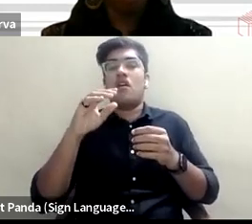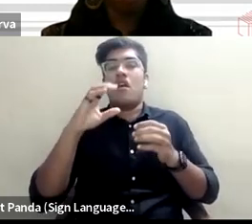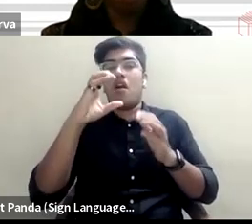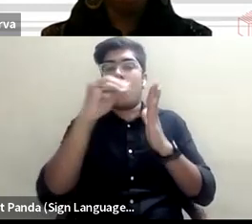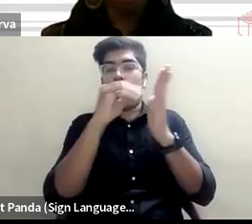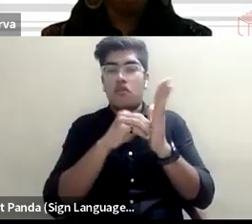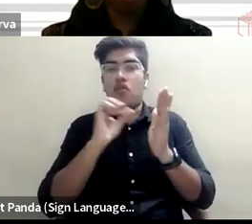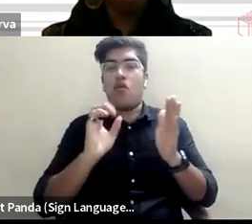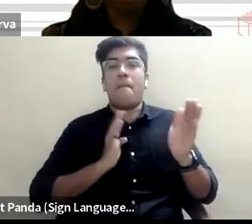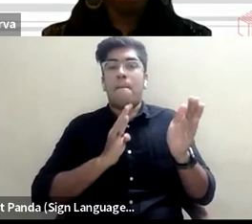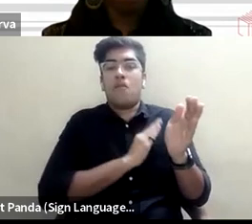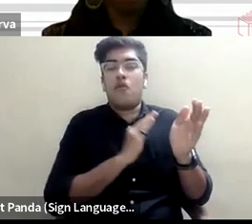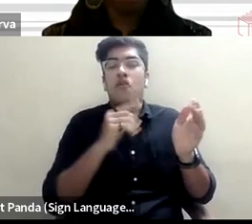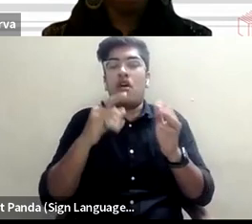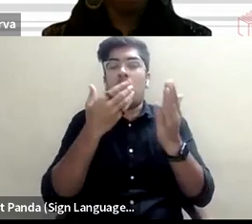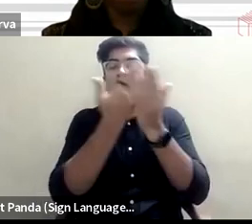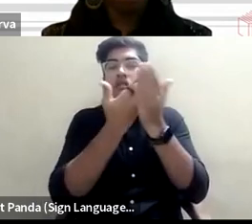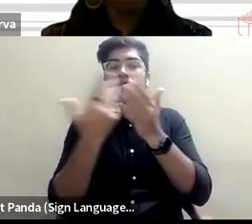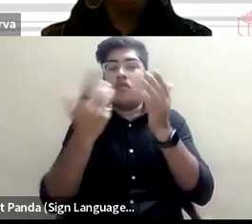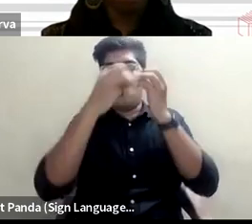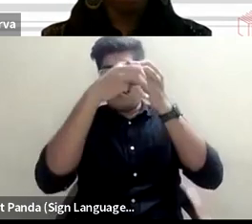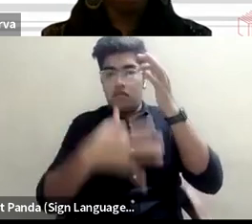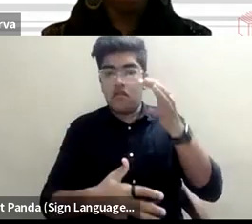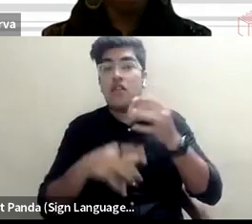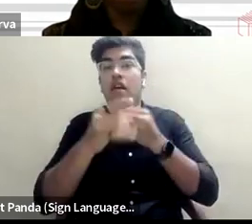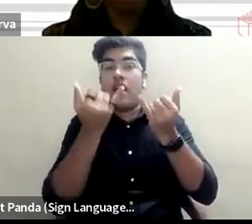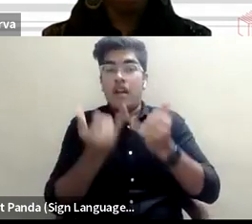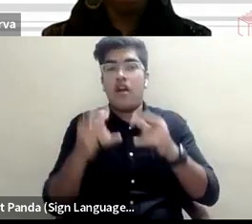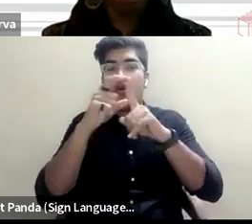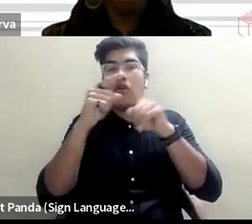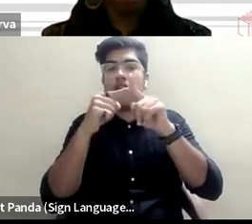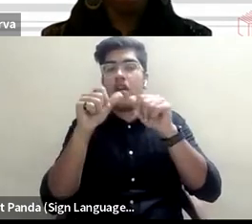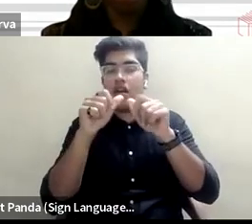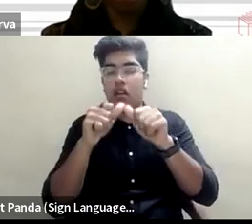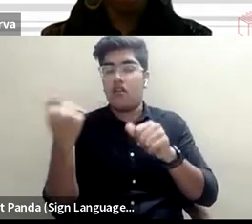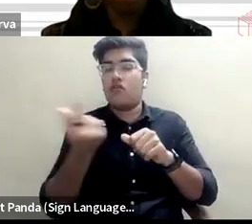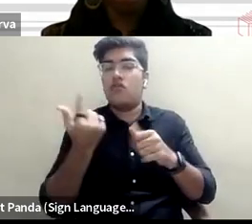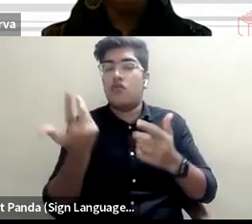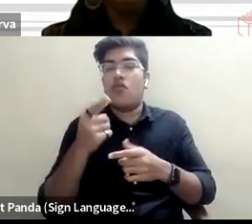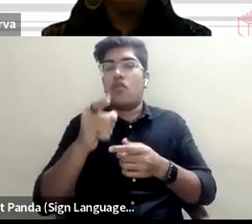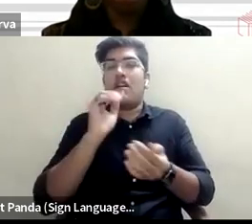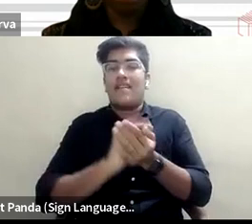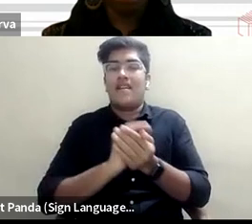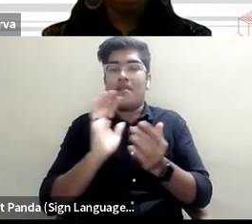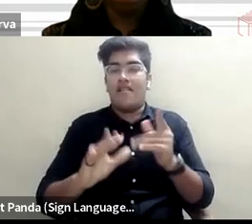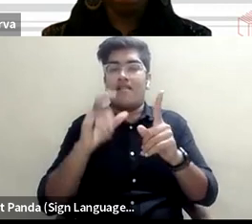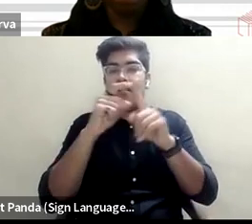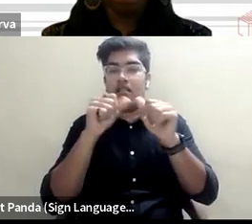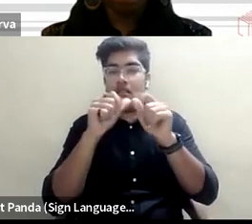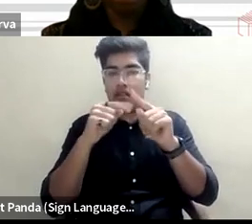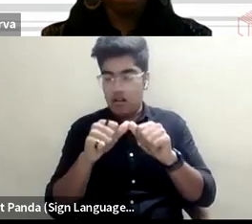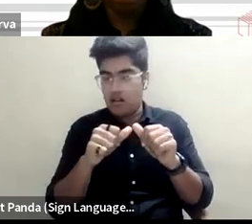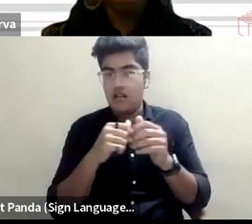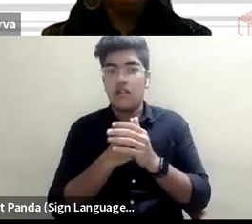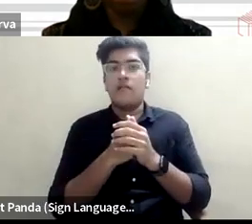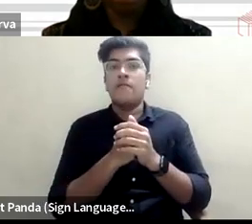And the response that we got is now being used as the primary data set that we've worked on. And then we've had to amend it and change